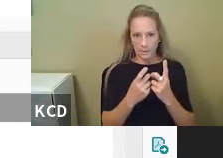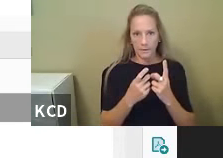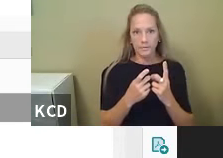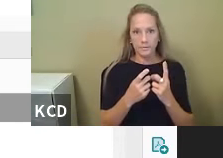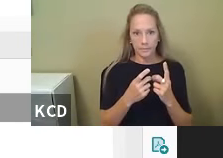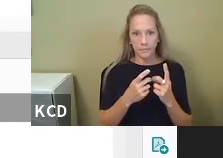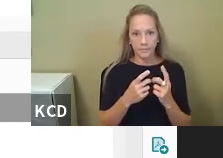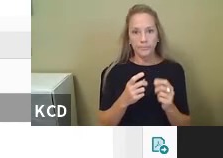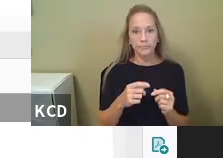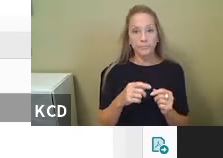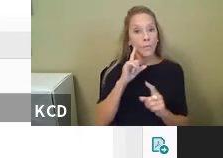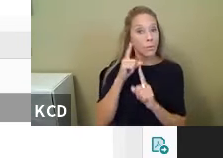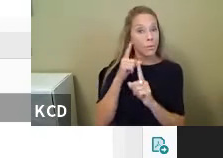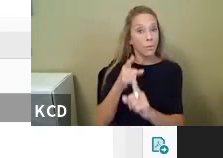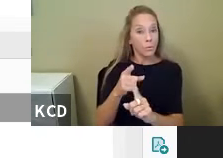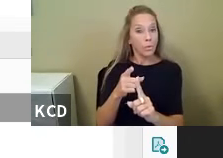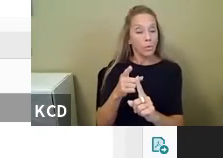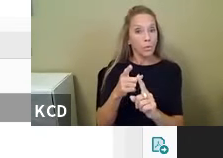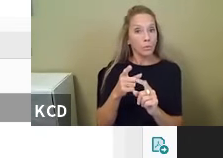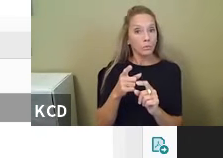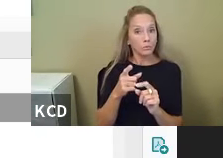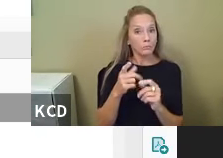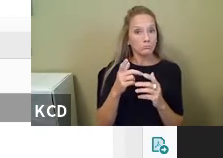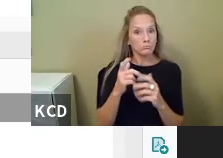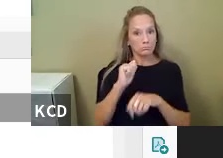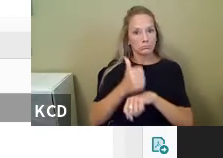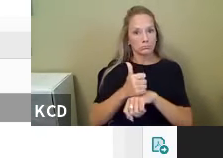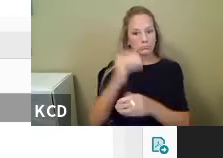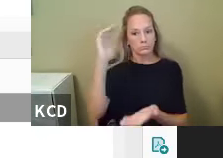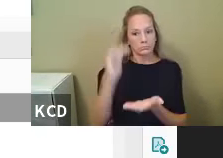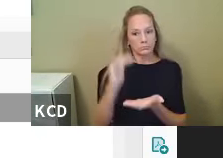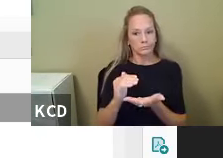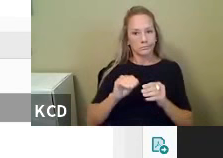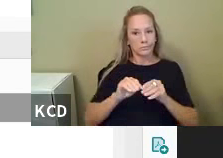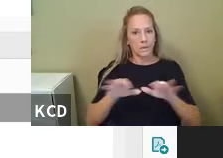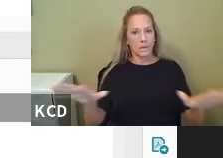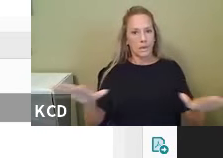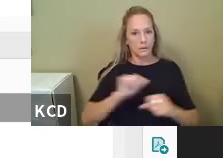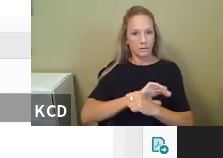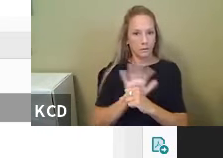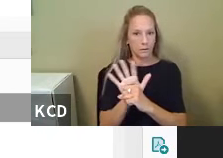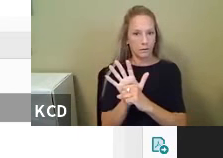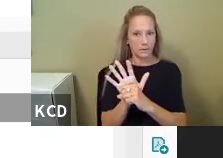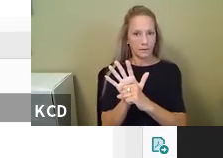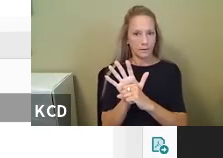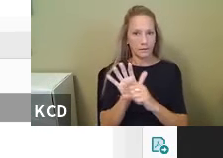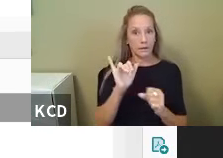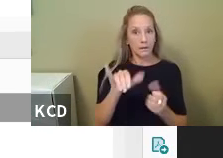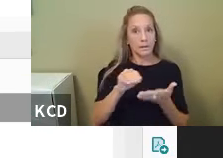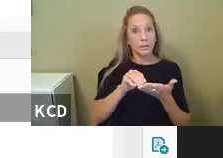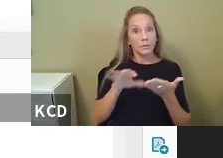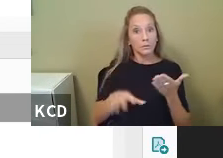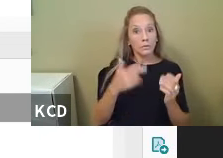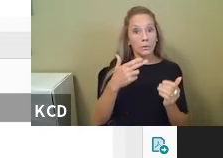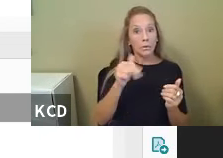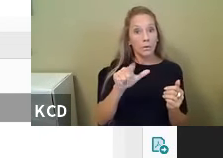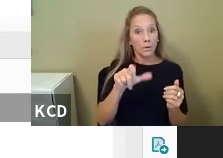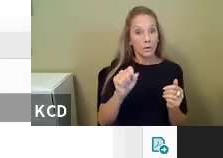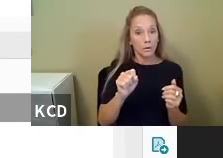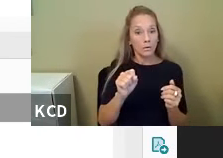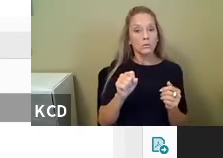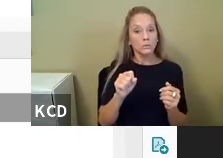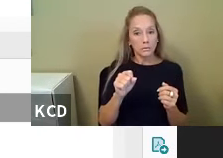the goal was made to help reduce the spread of COVID-19. And so these students that at House High School will